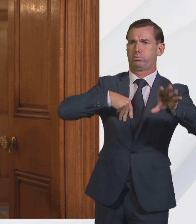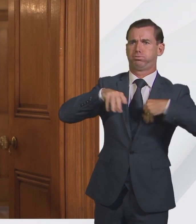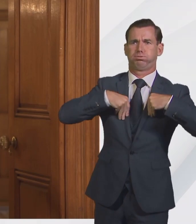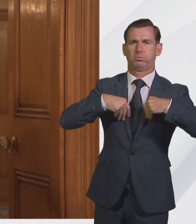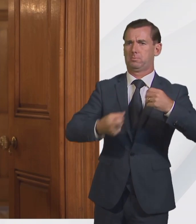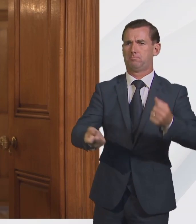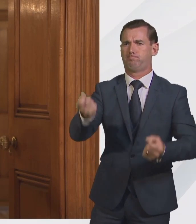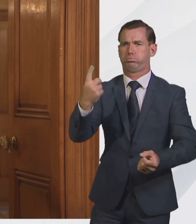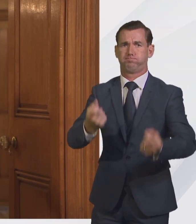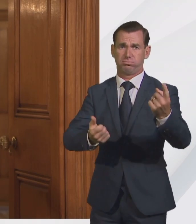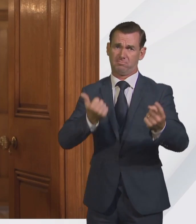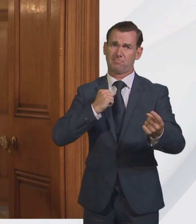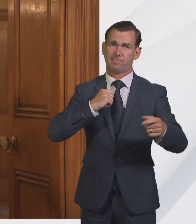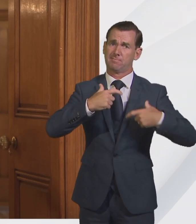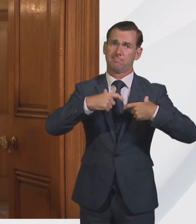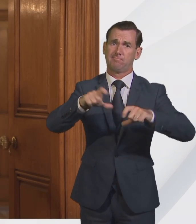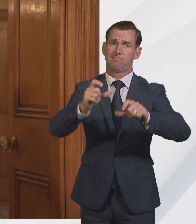are likely to occur.